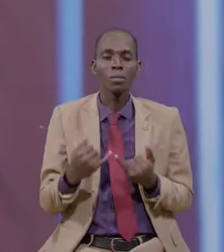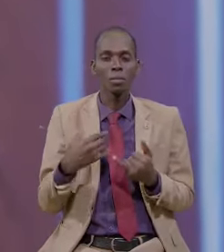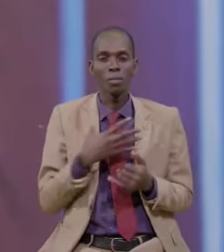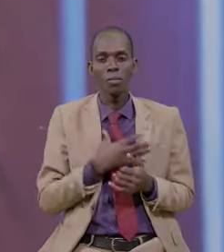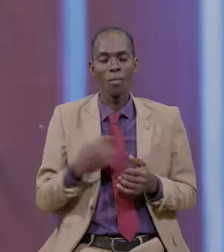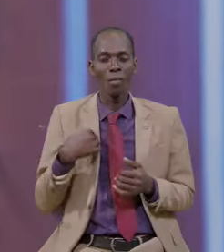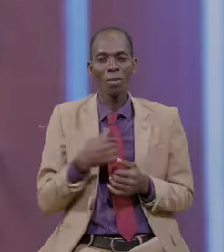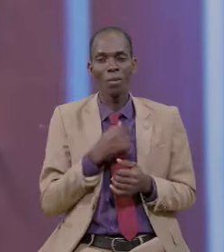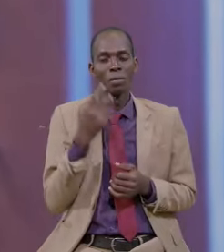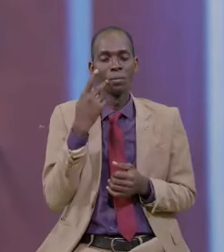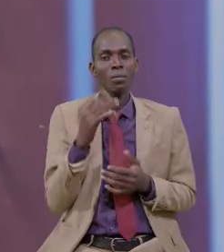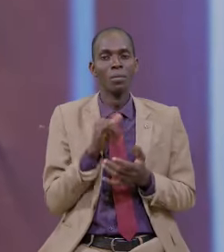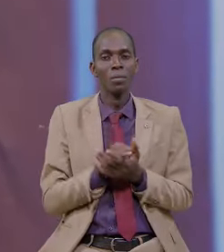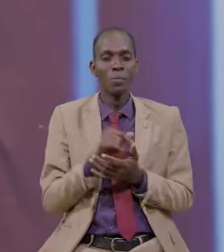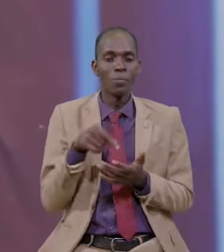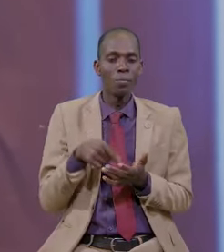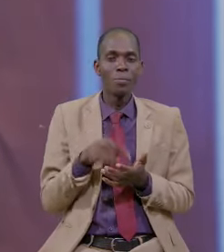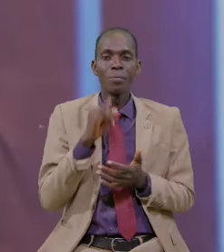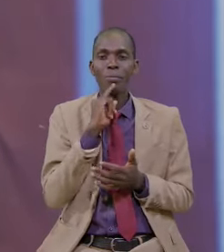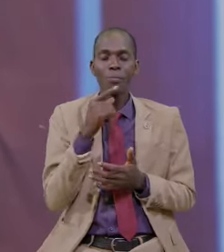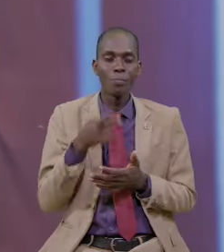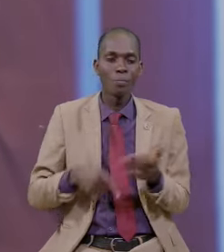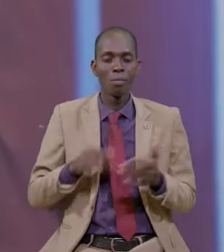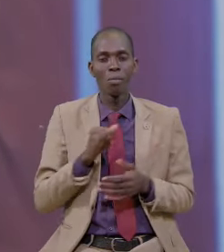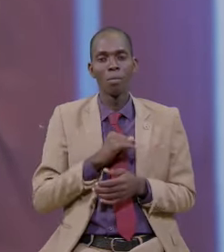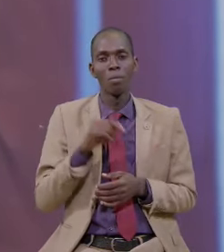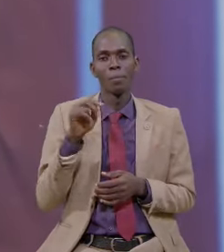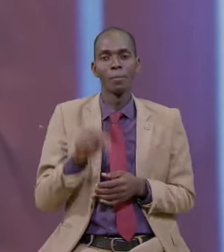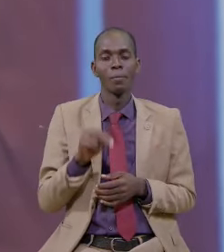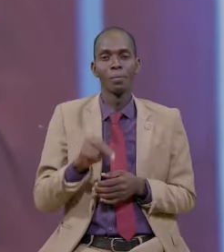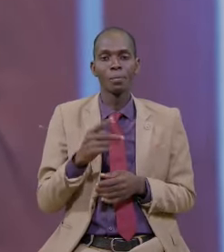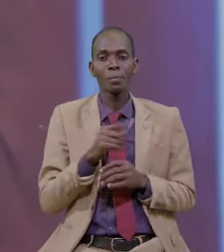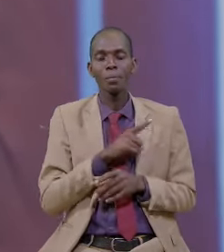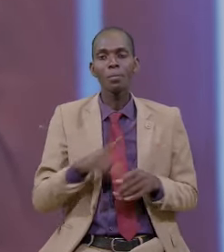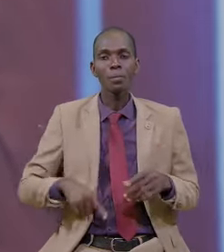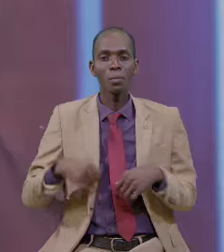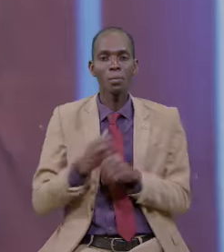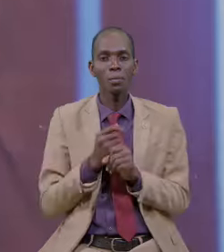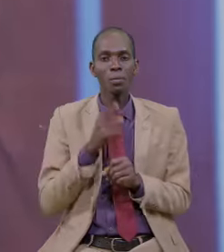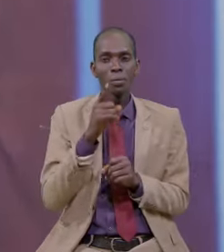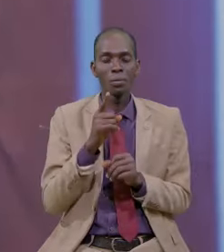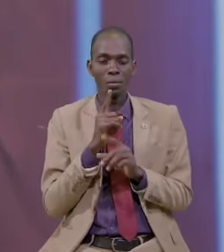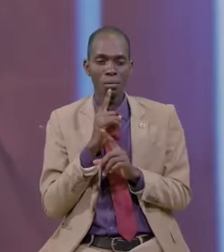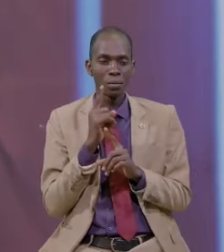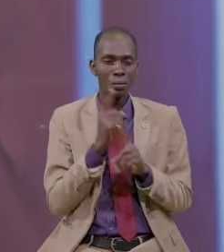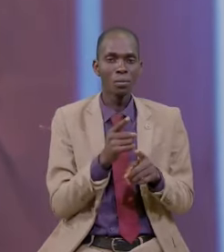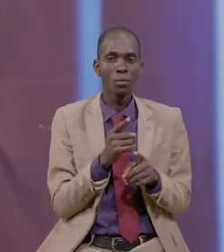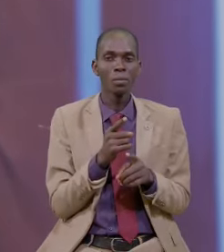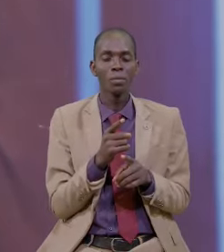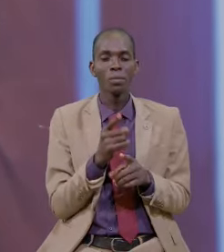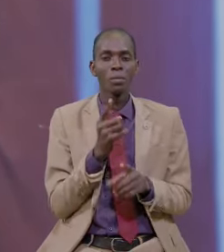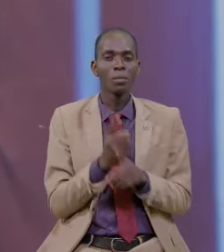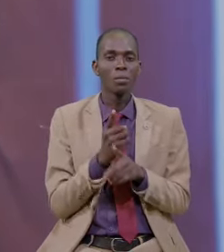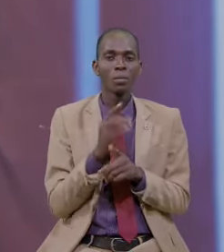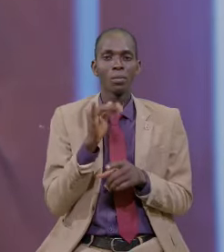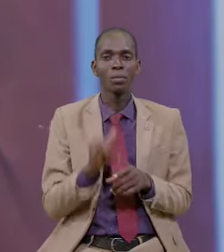this is what I need. The Lord make you respond appropriately to